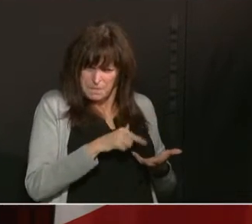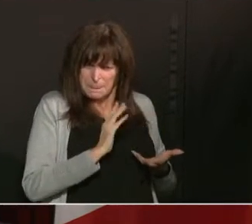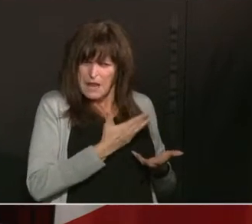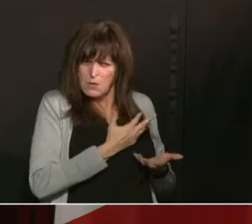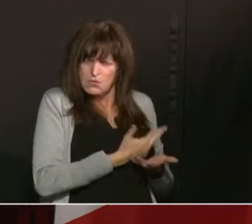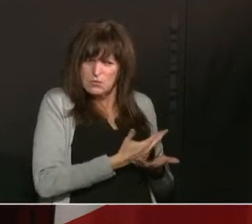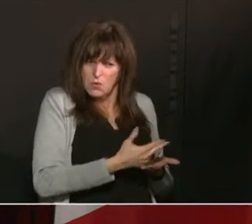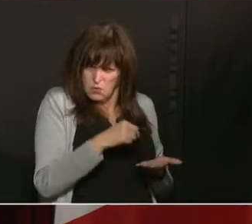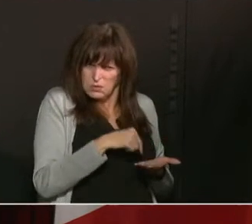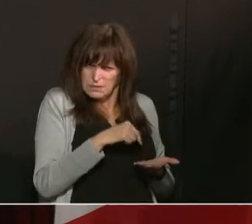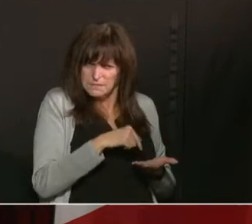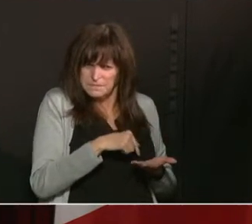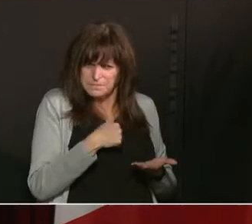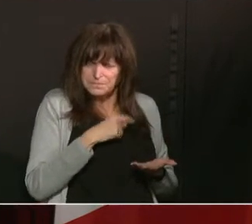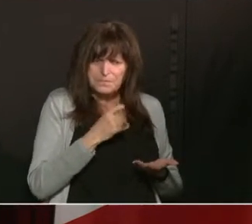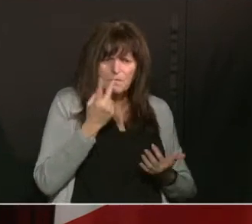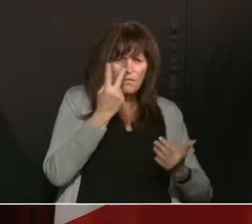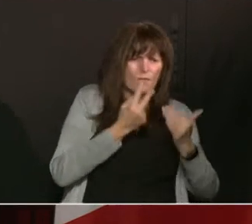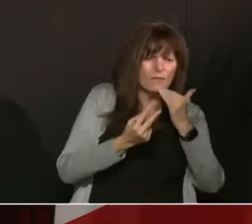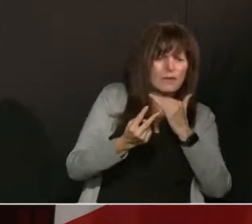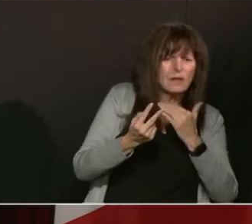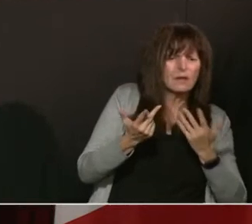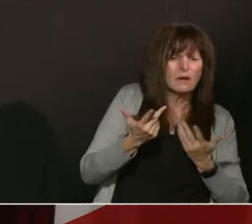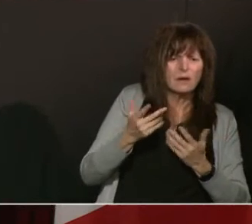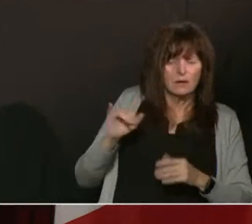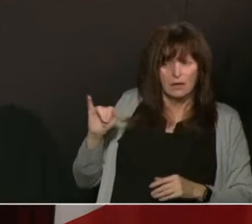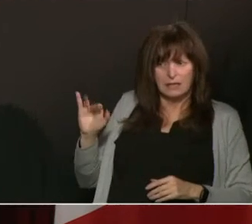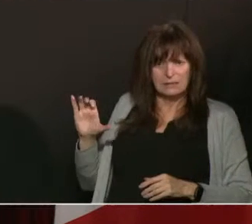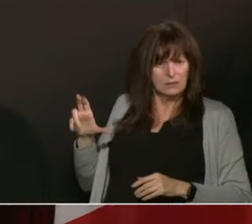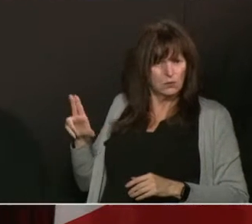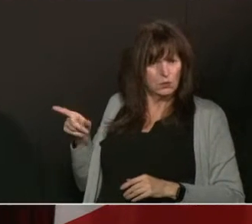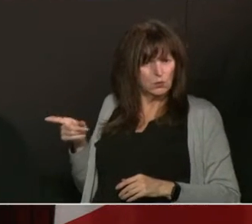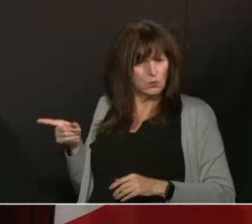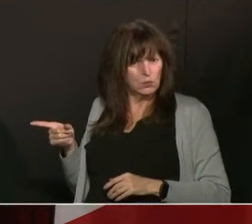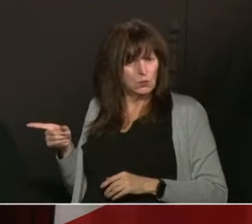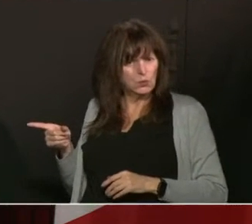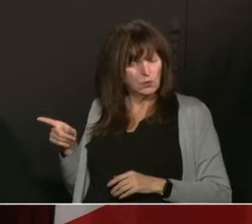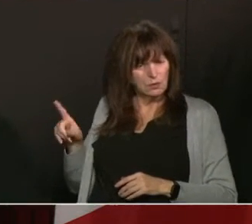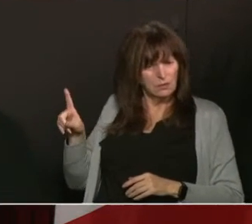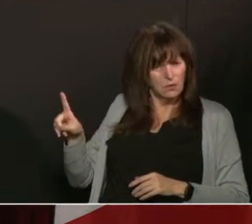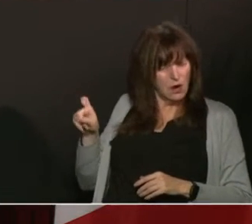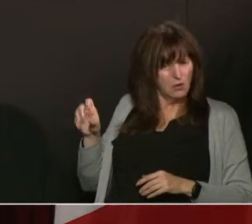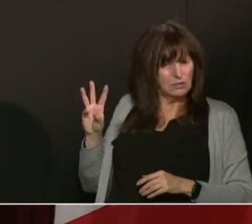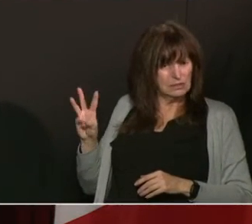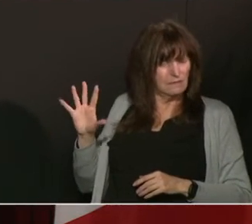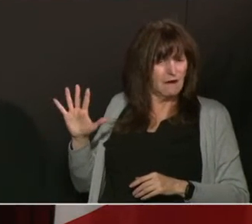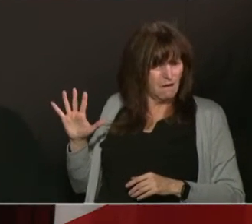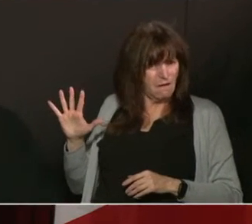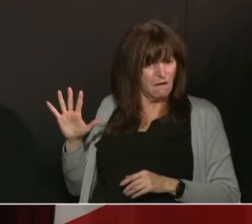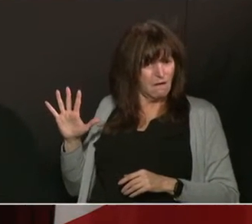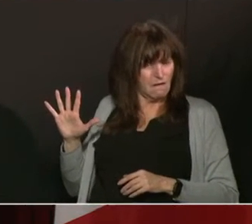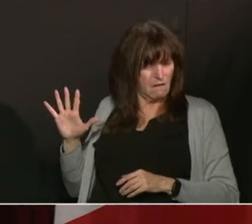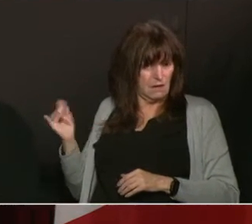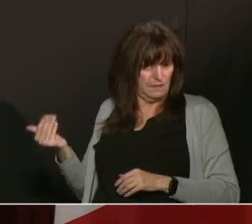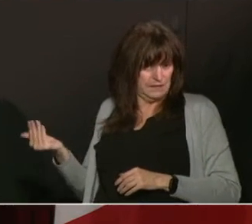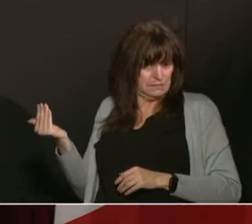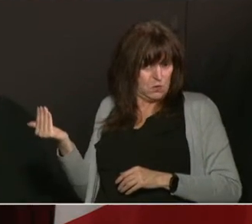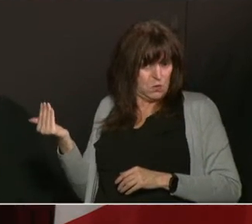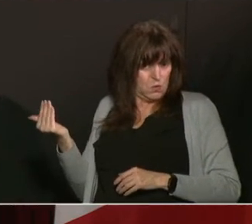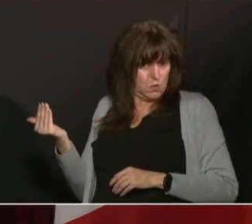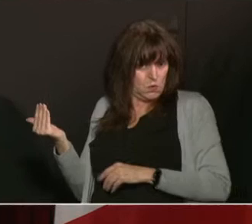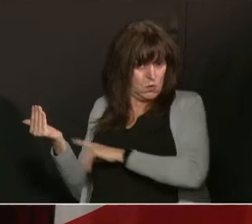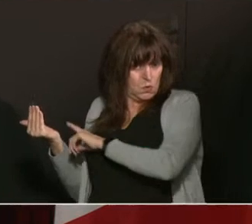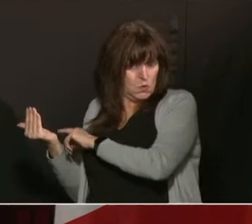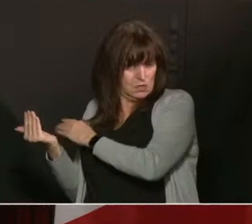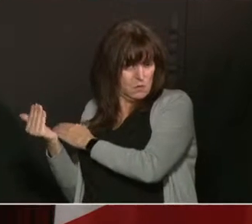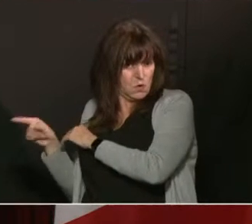at 165 admissions as of this morning with COVID-19 as diagnosis. The vast majority of those, though,